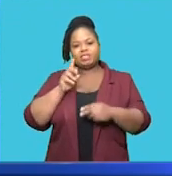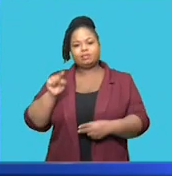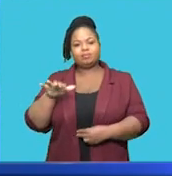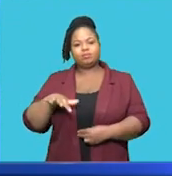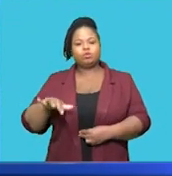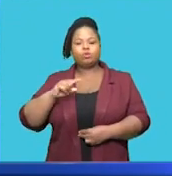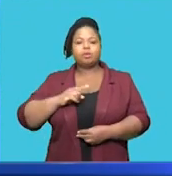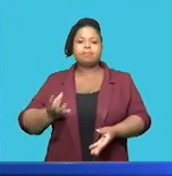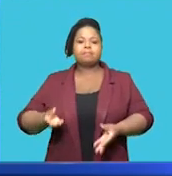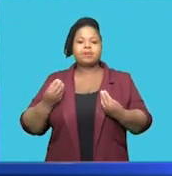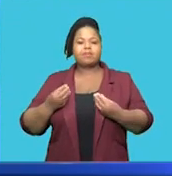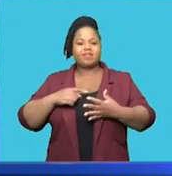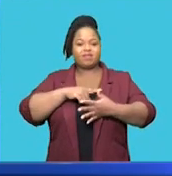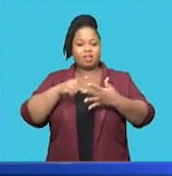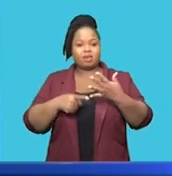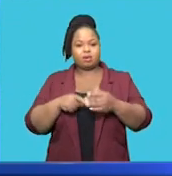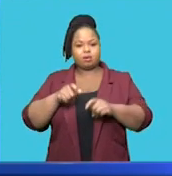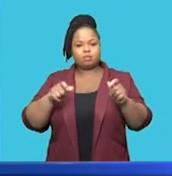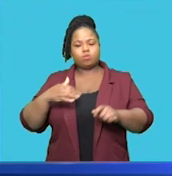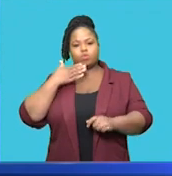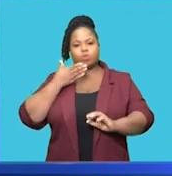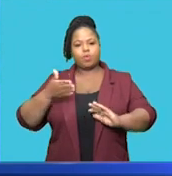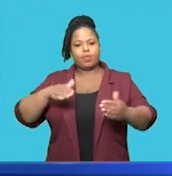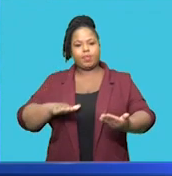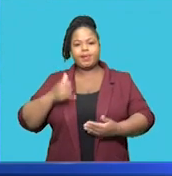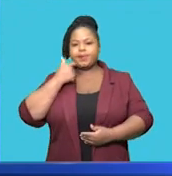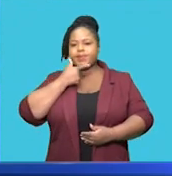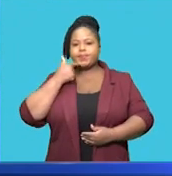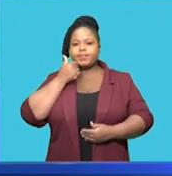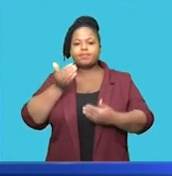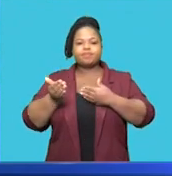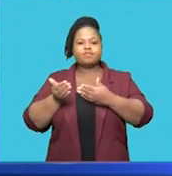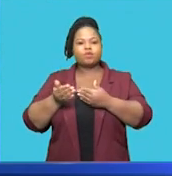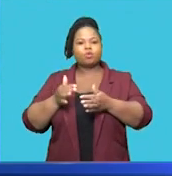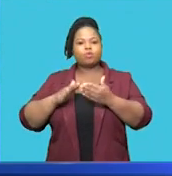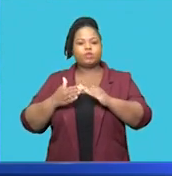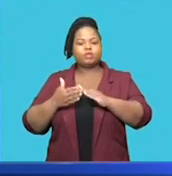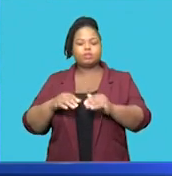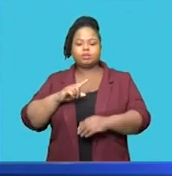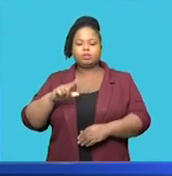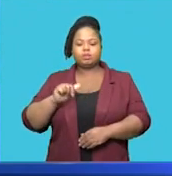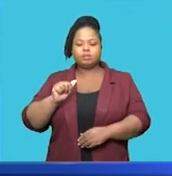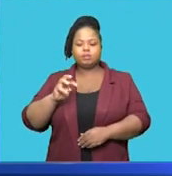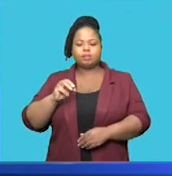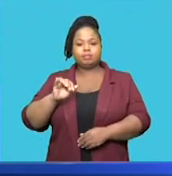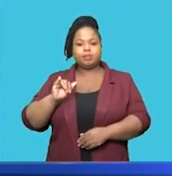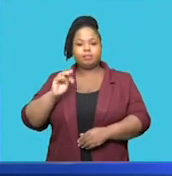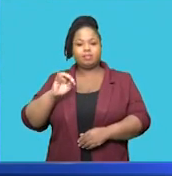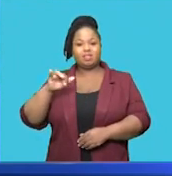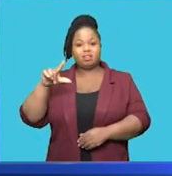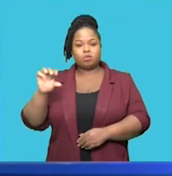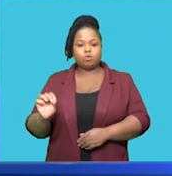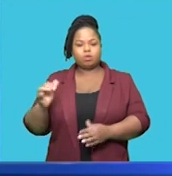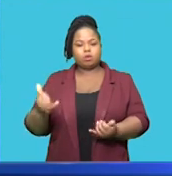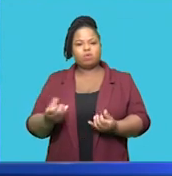ditopo tse hlano di fumanwe sebakeng se bulehileng sa haufinyana le sesa sa baipehisa sa mempelo. Tema ena ile ya tsosa kgalefo